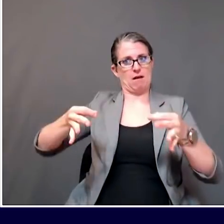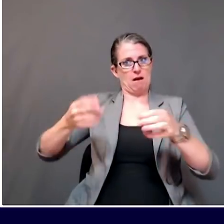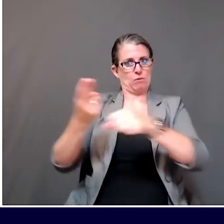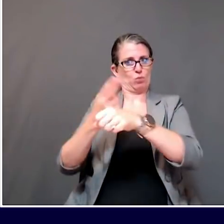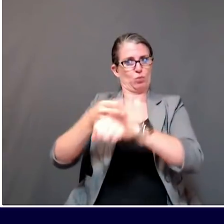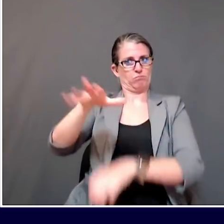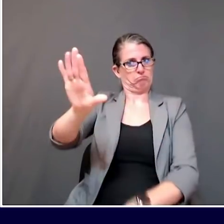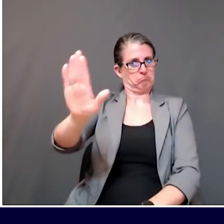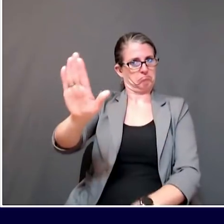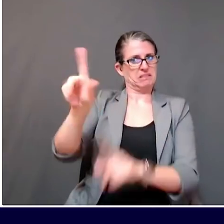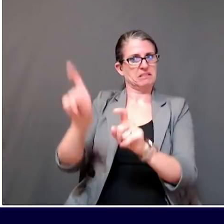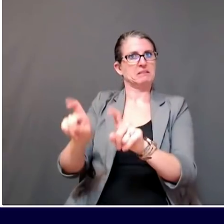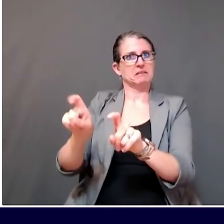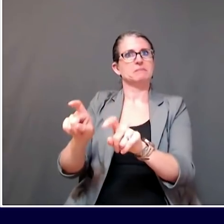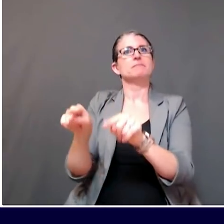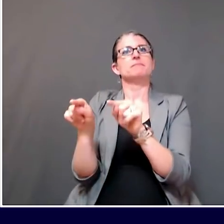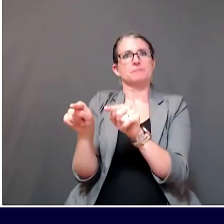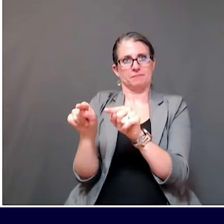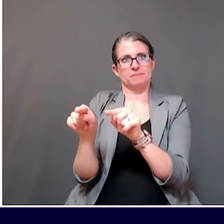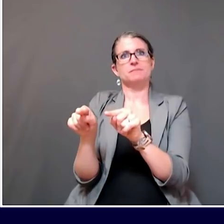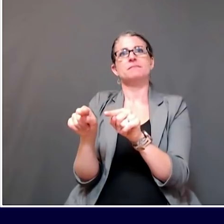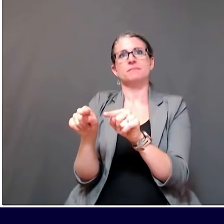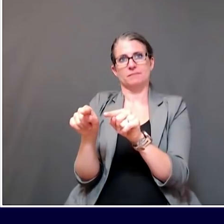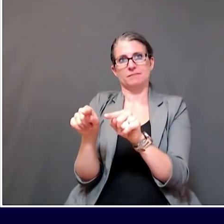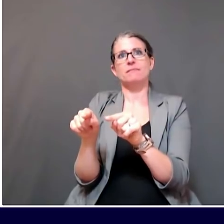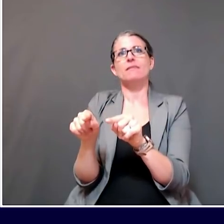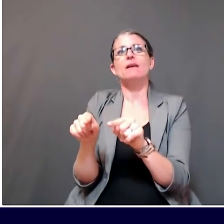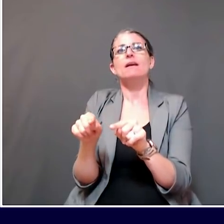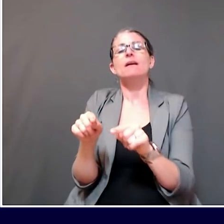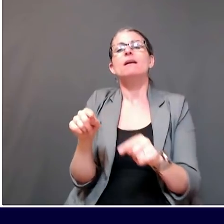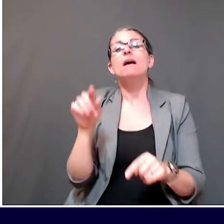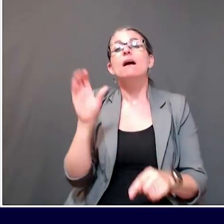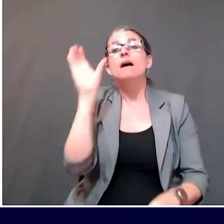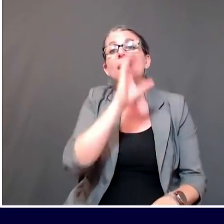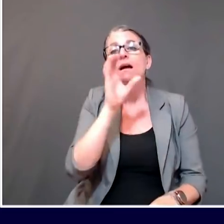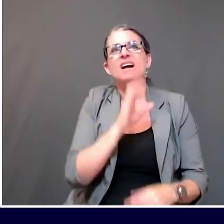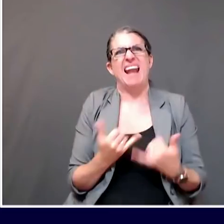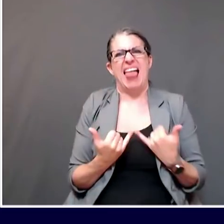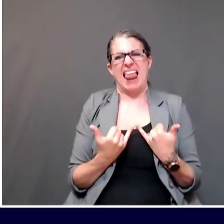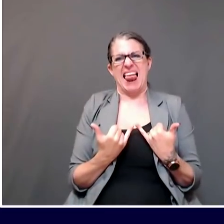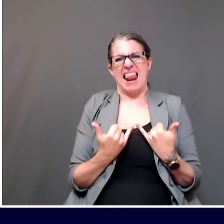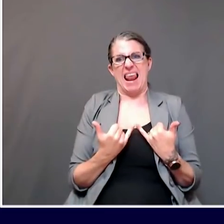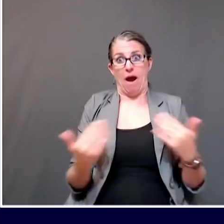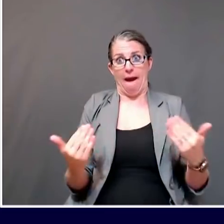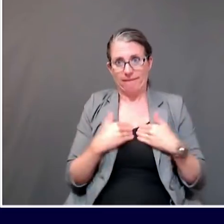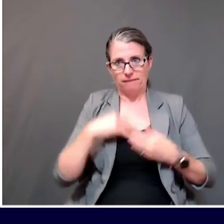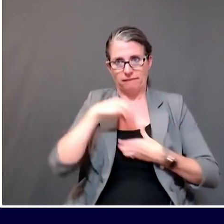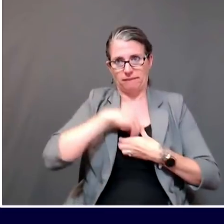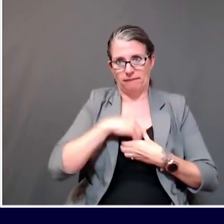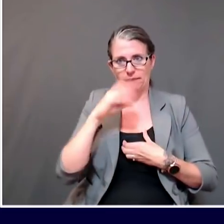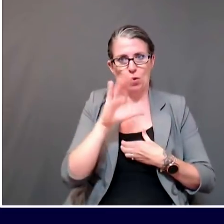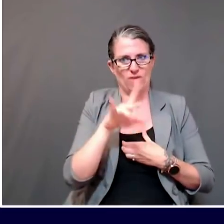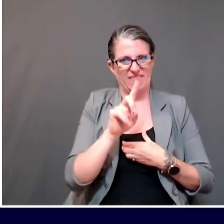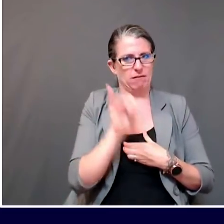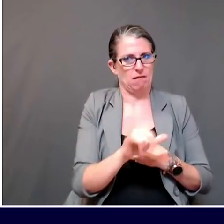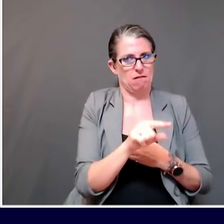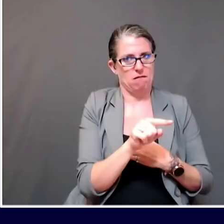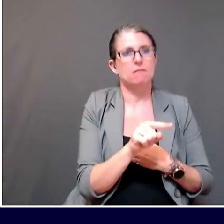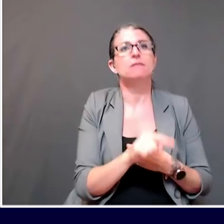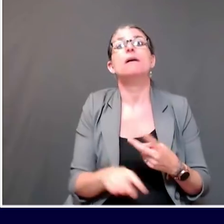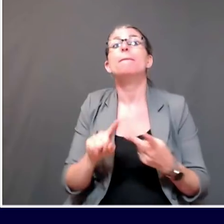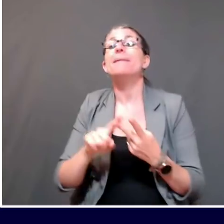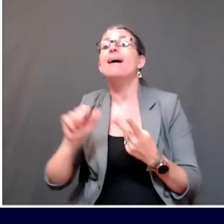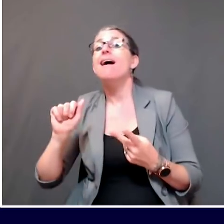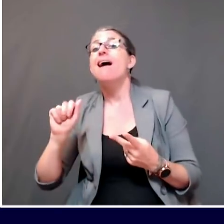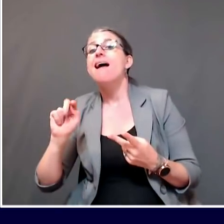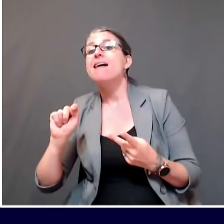current infections. Antibody testing tells you about past infections. They can both be done